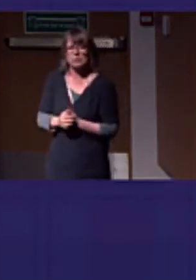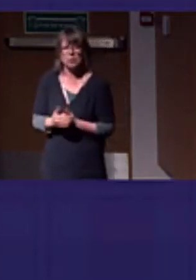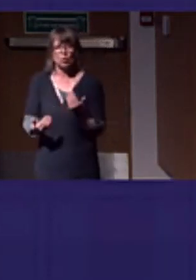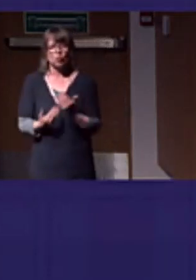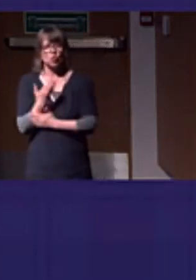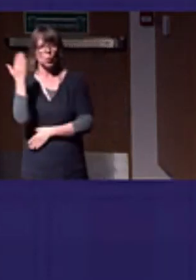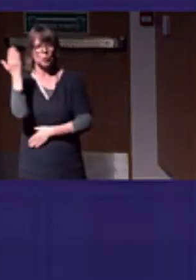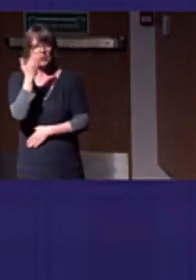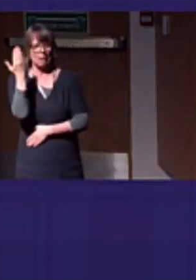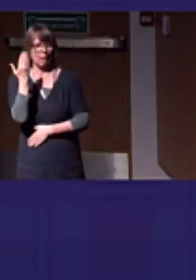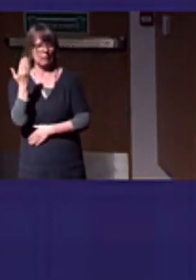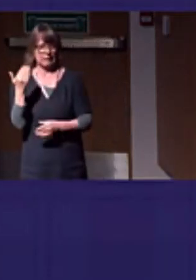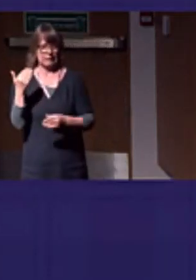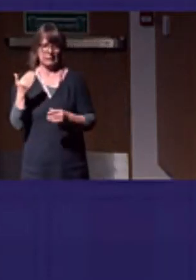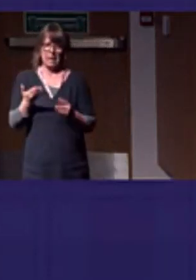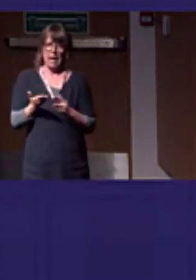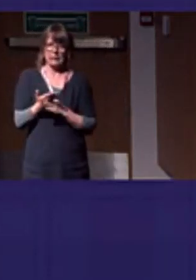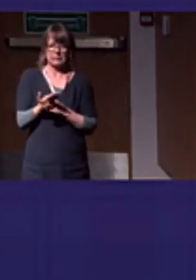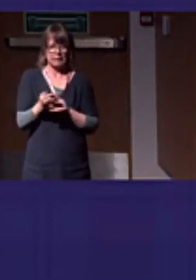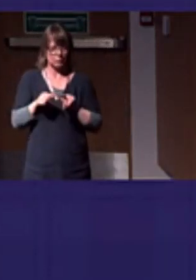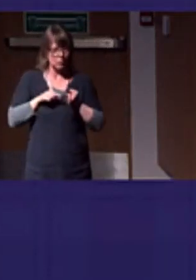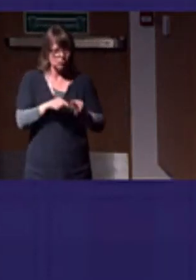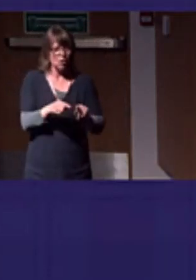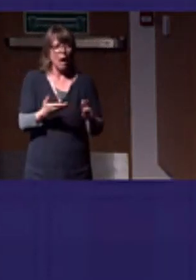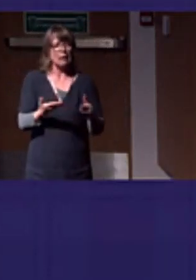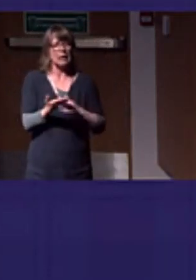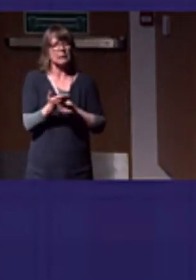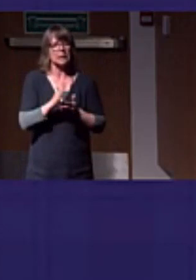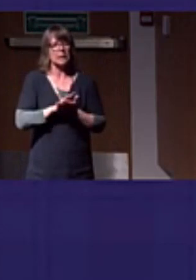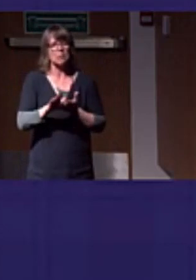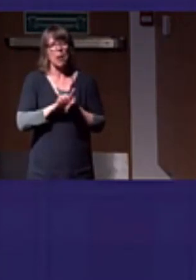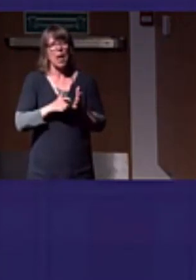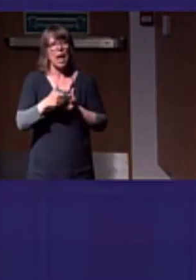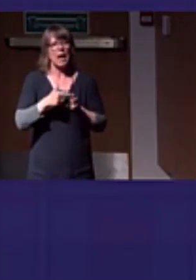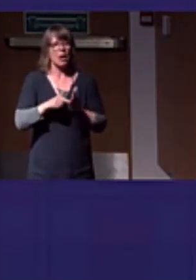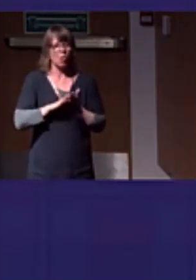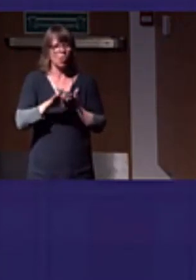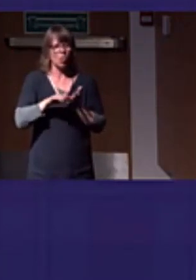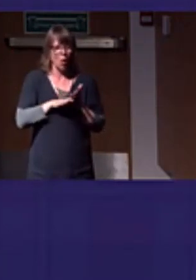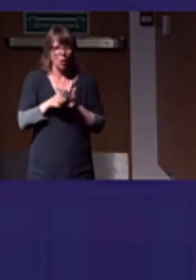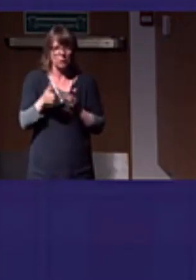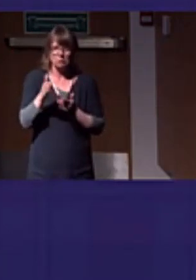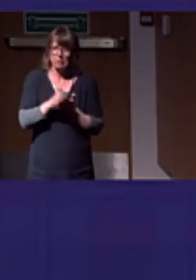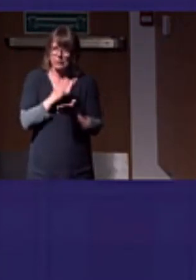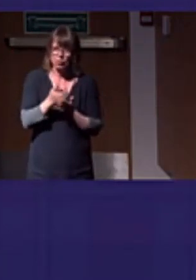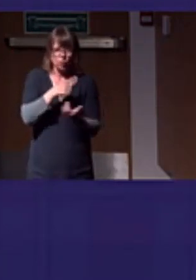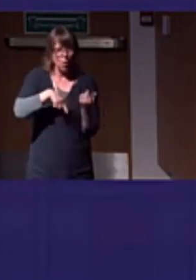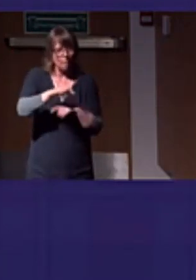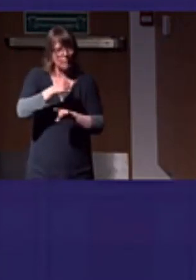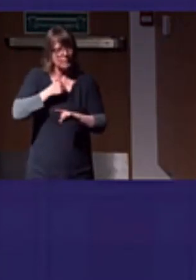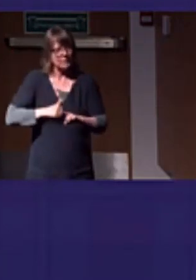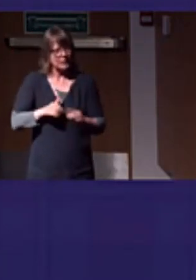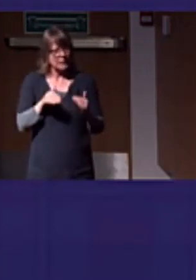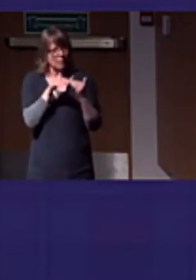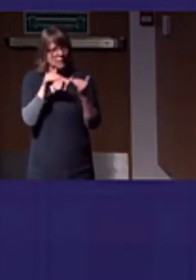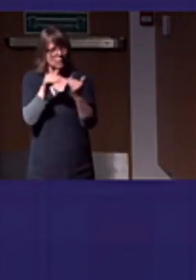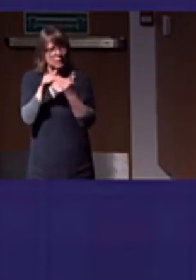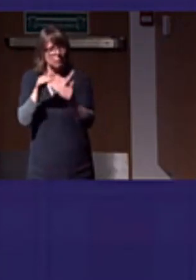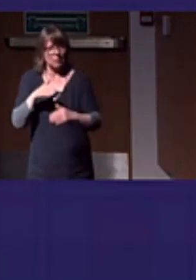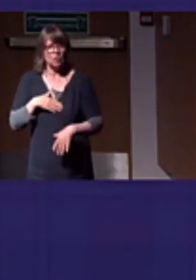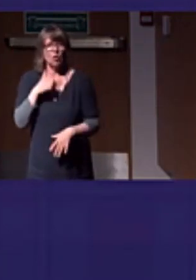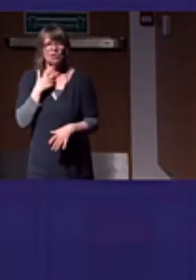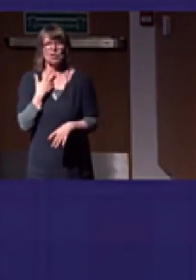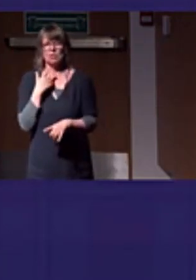track, accessibility hackathon, making sure that people's needs are accommodated for, that's not just lip